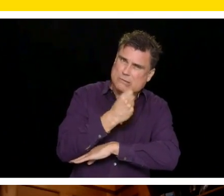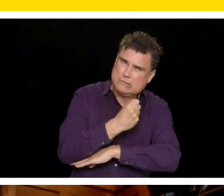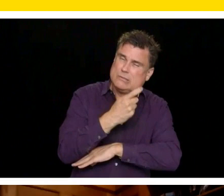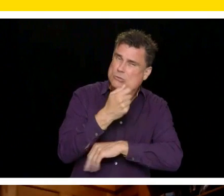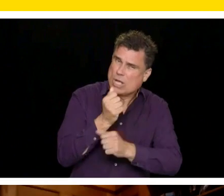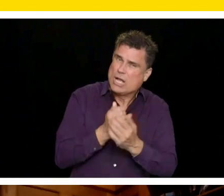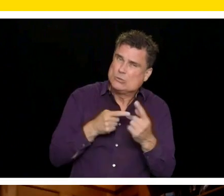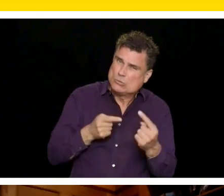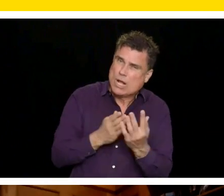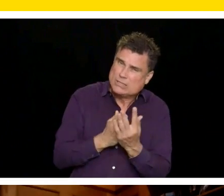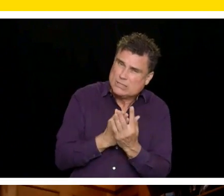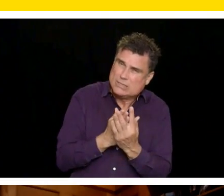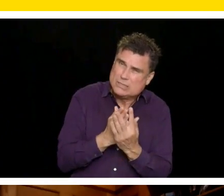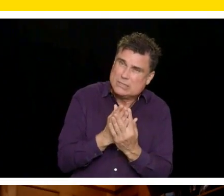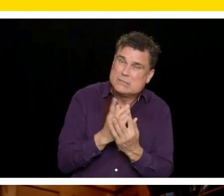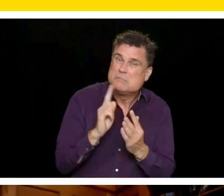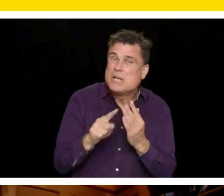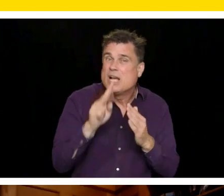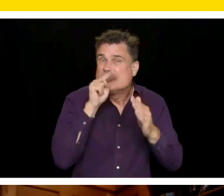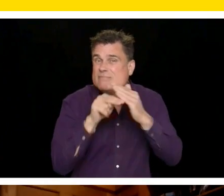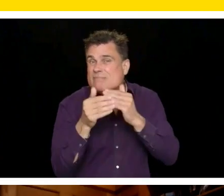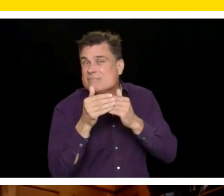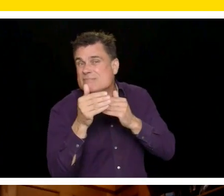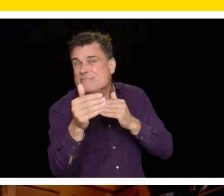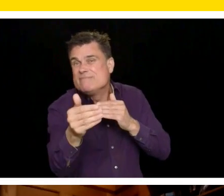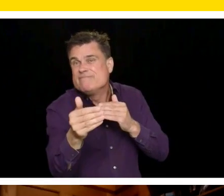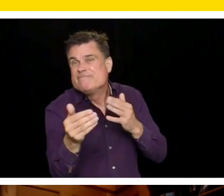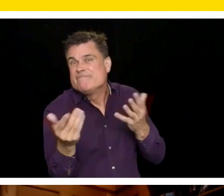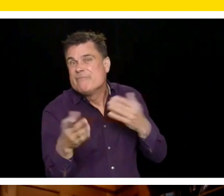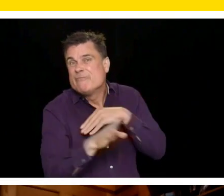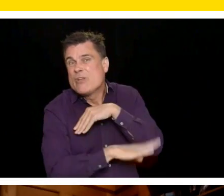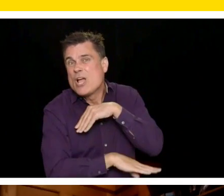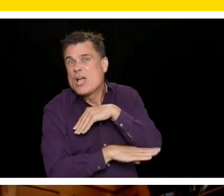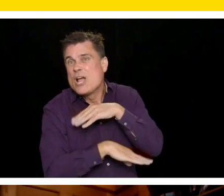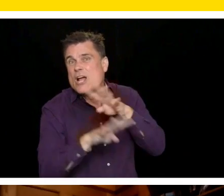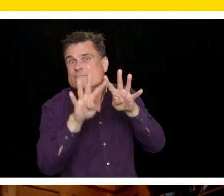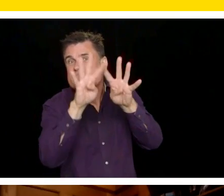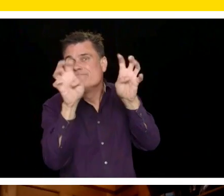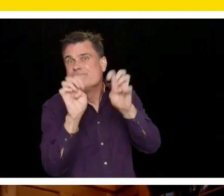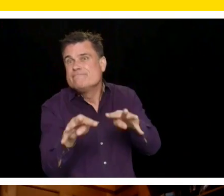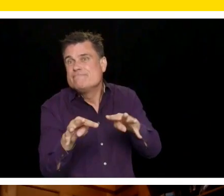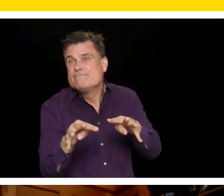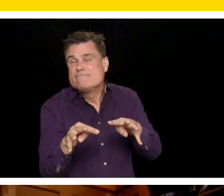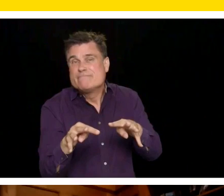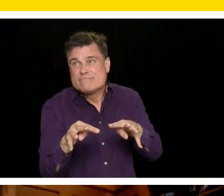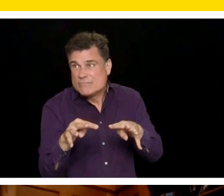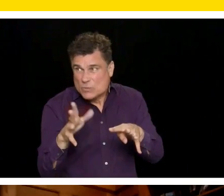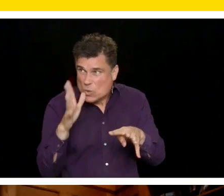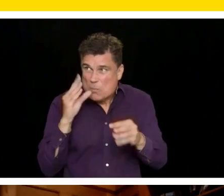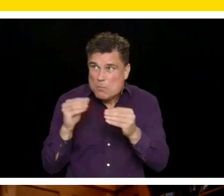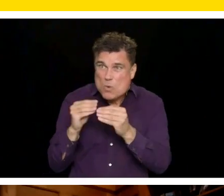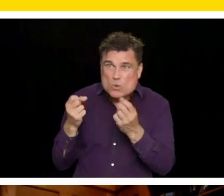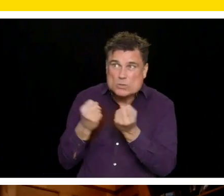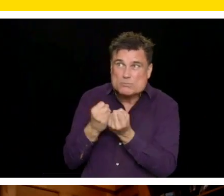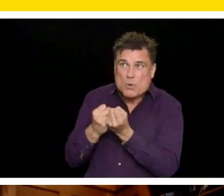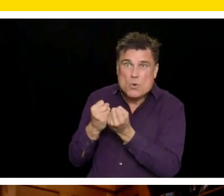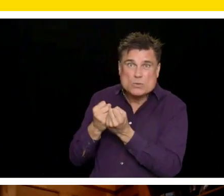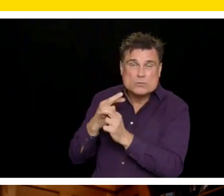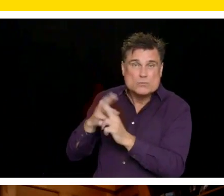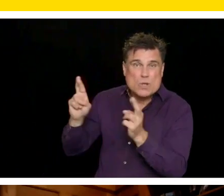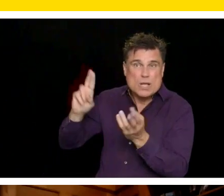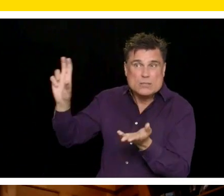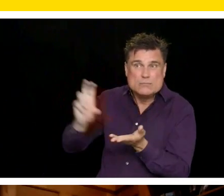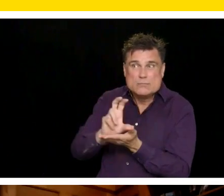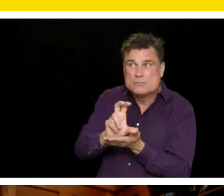Yeah, I think the thing we need to do is make sure that the second wave, that it's as curve is